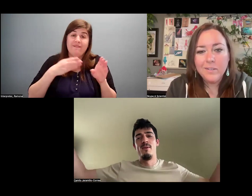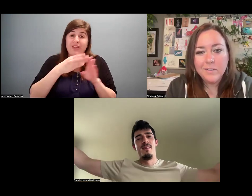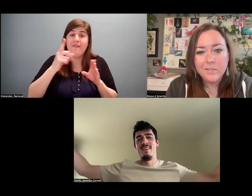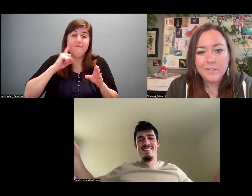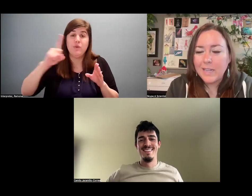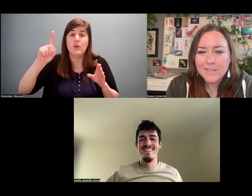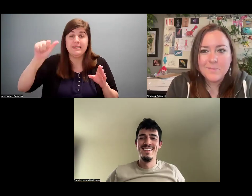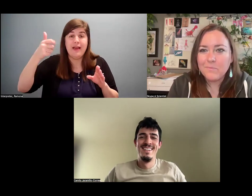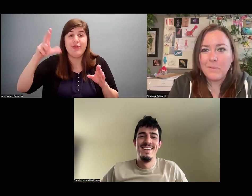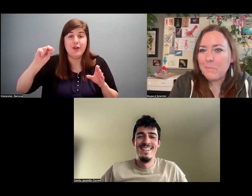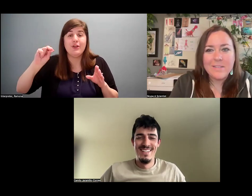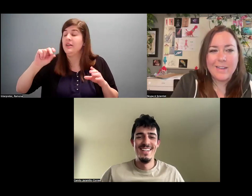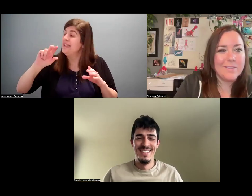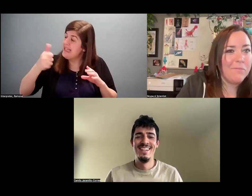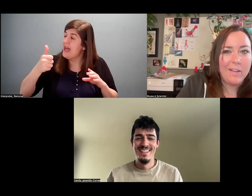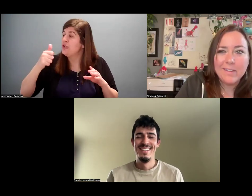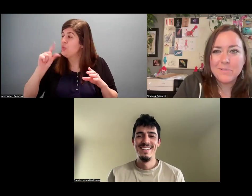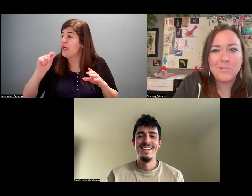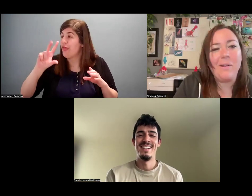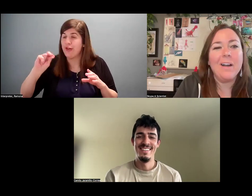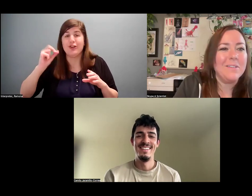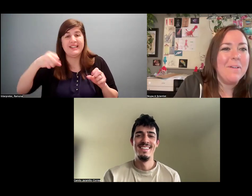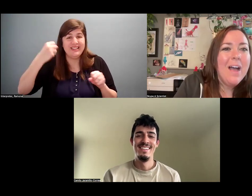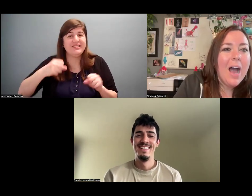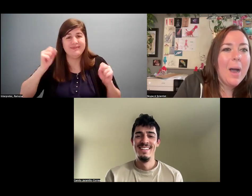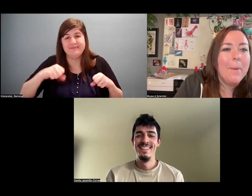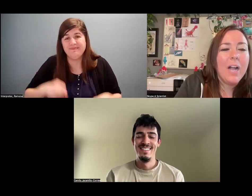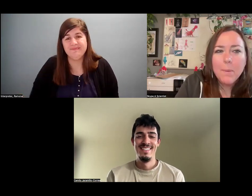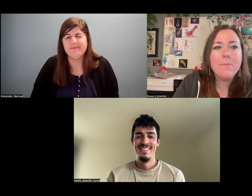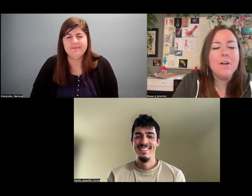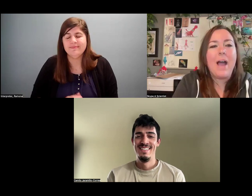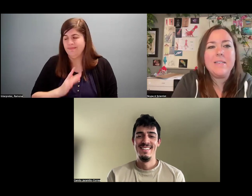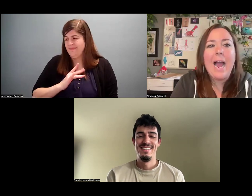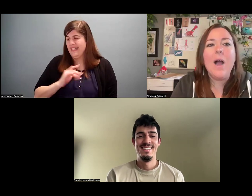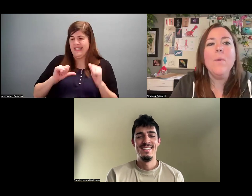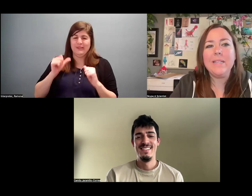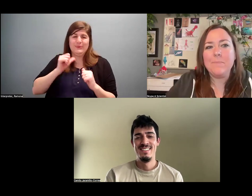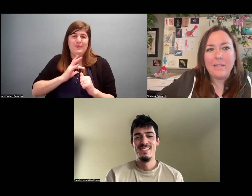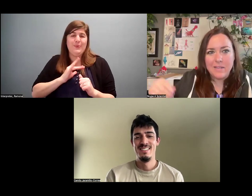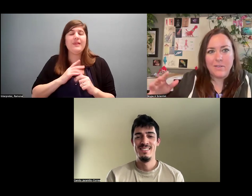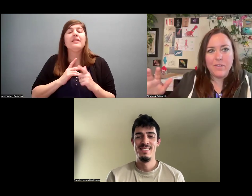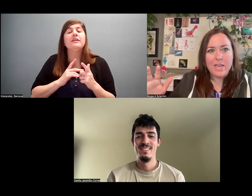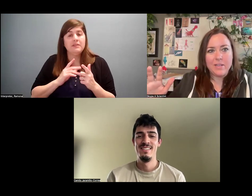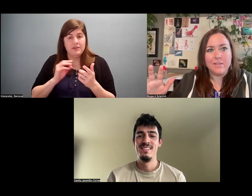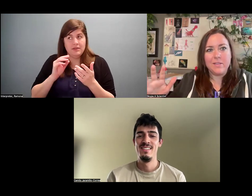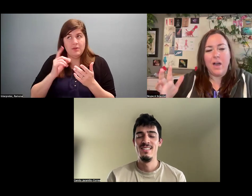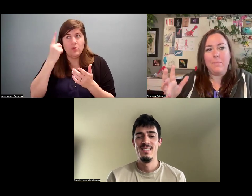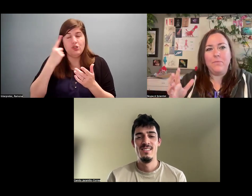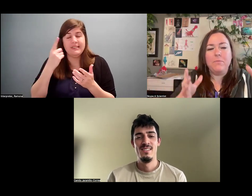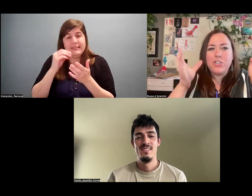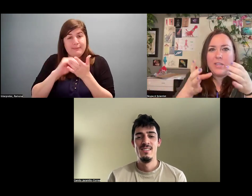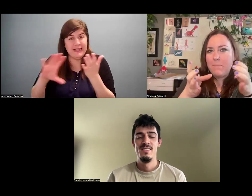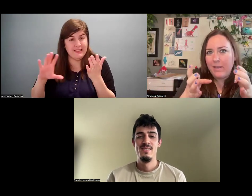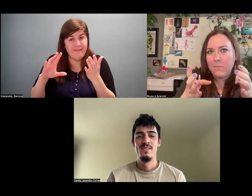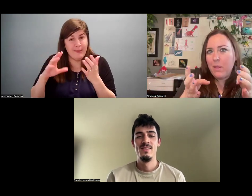have everything. That's what makes science so fun. That's so Yeah. true. Awesome. A couple people have asked, how expensive is